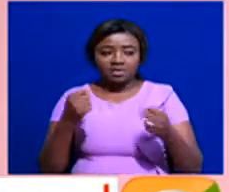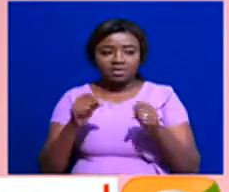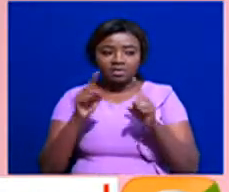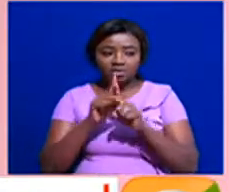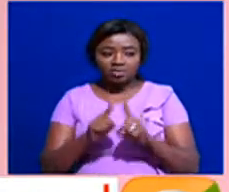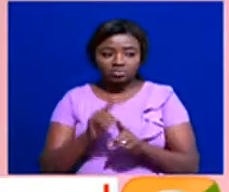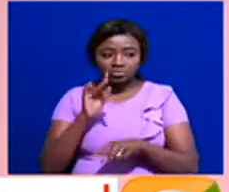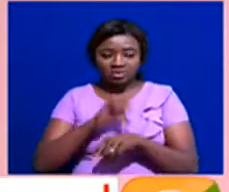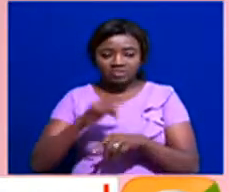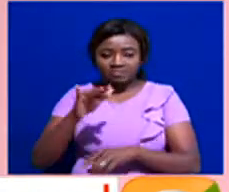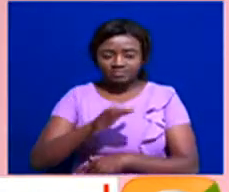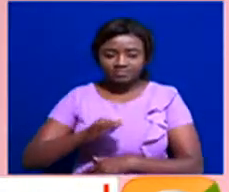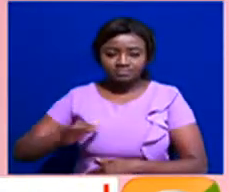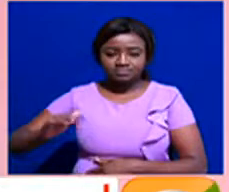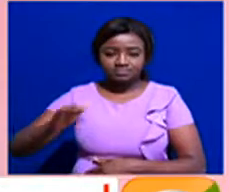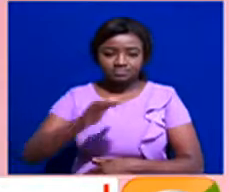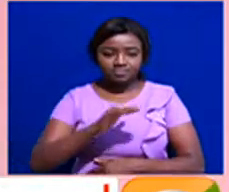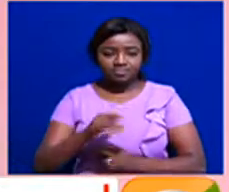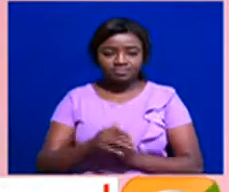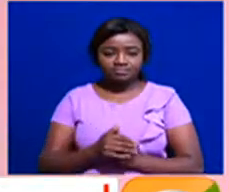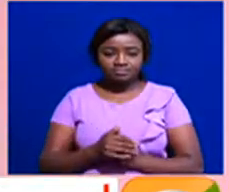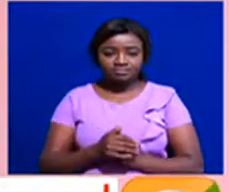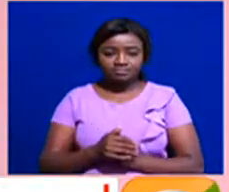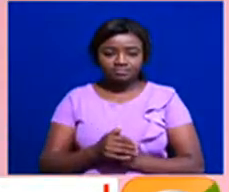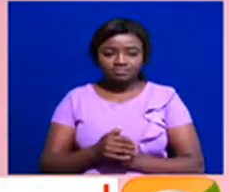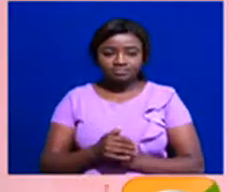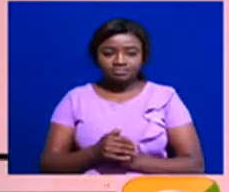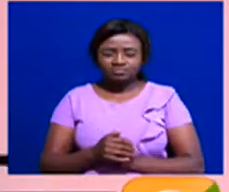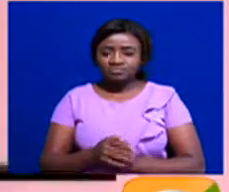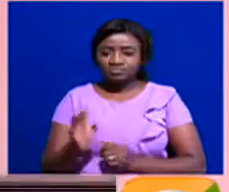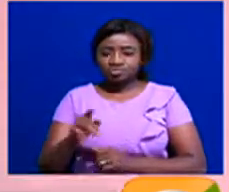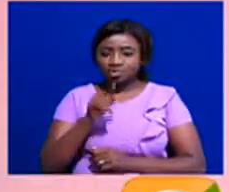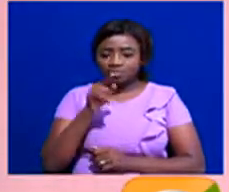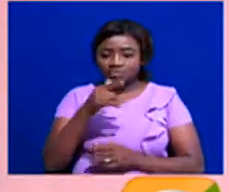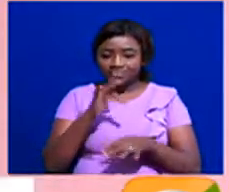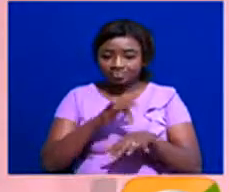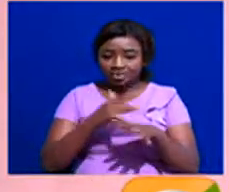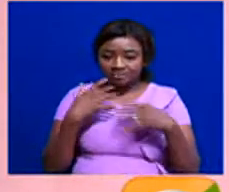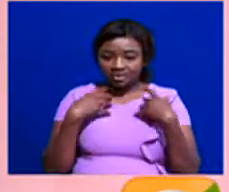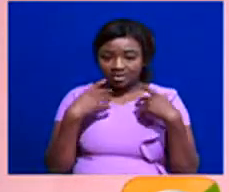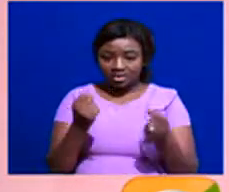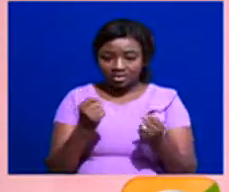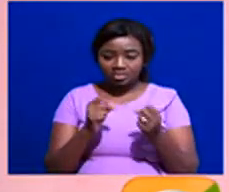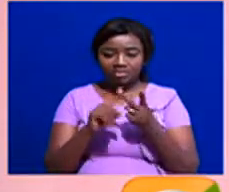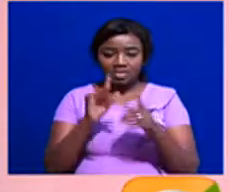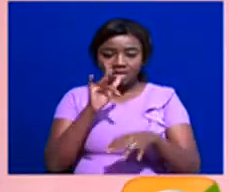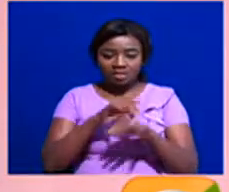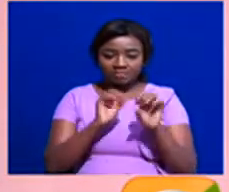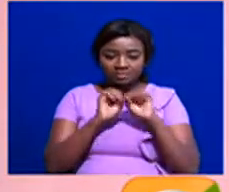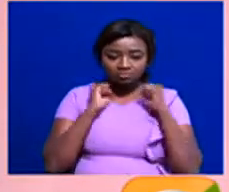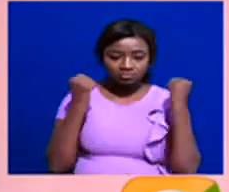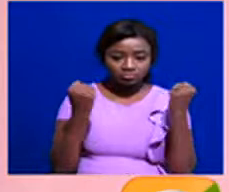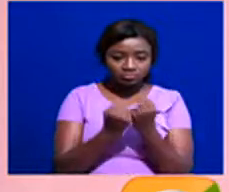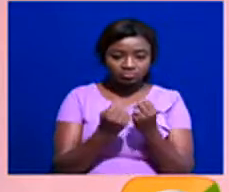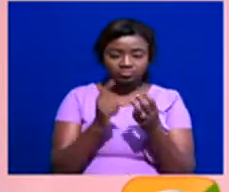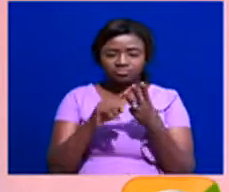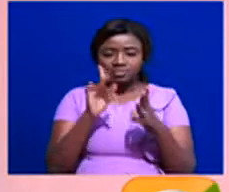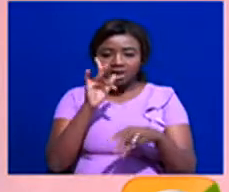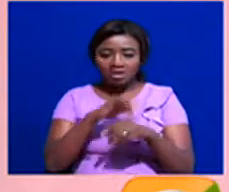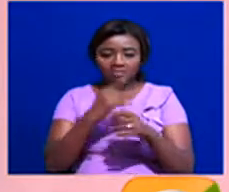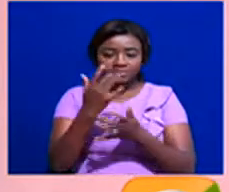the environment. So tobacco has effects on health, on environment, on the society at large, on the